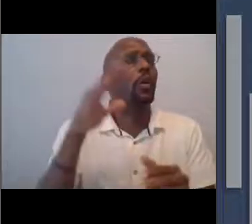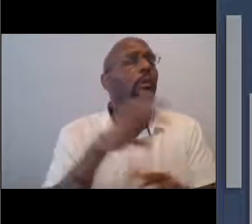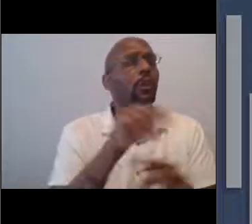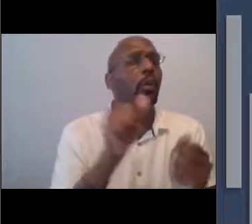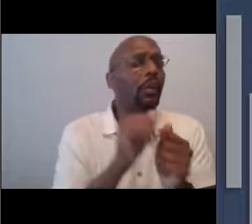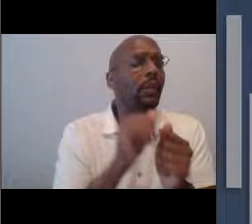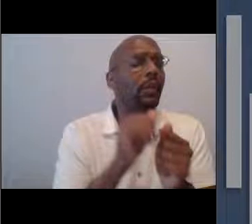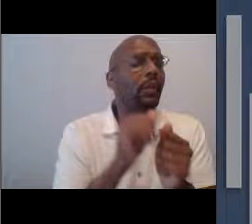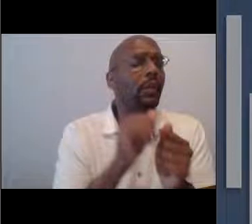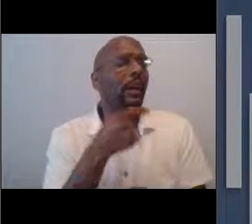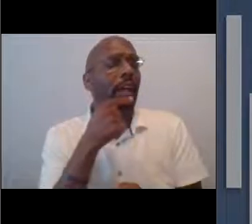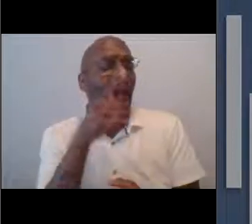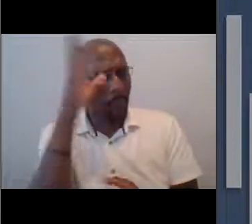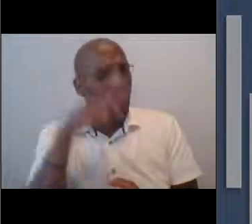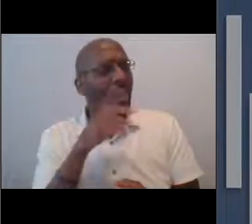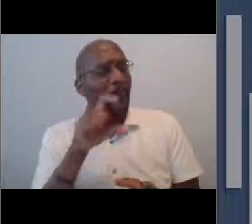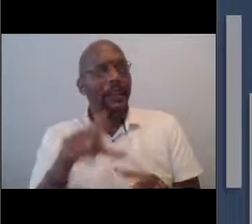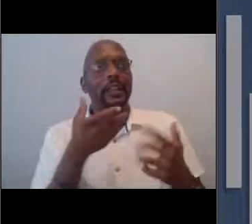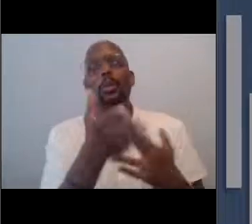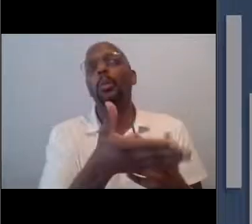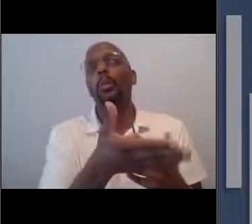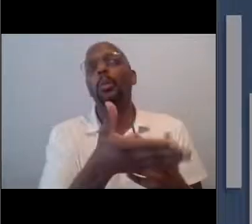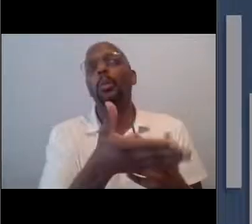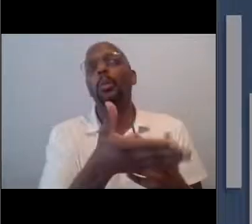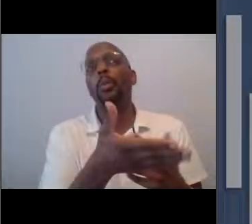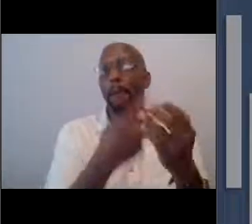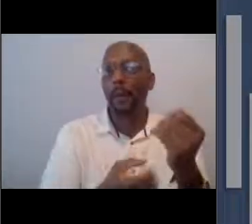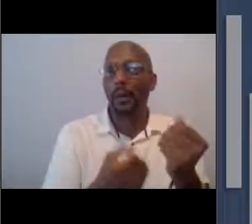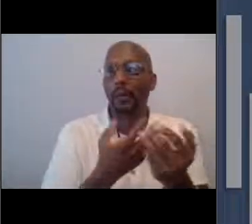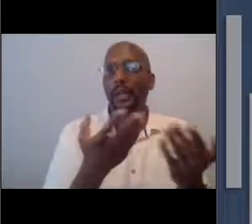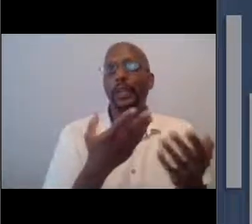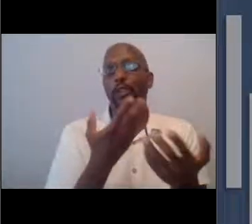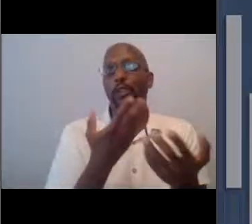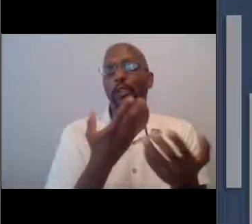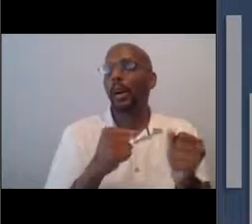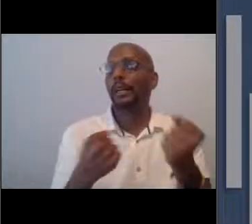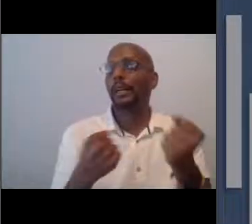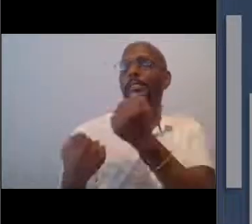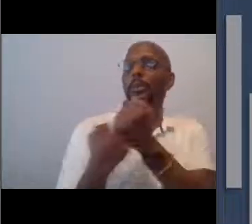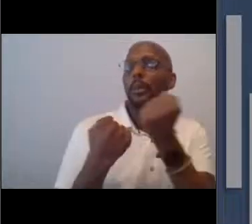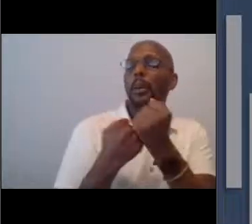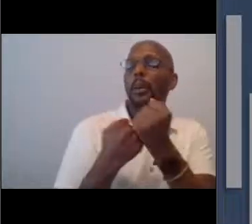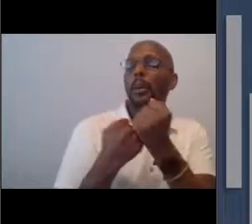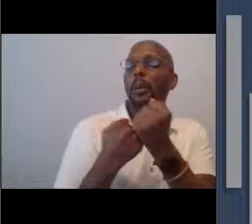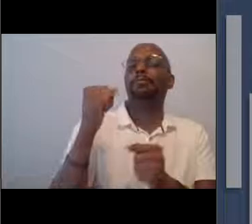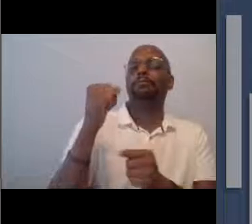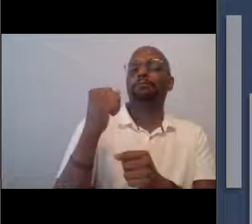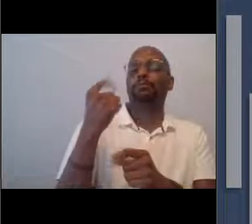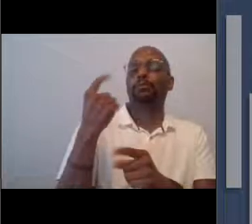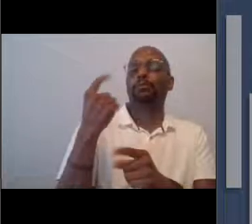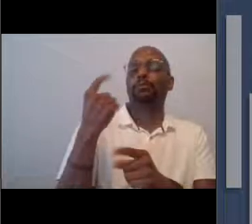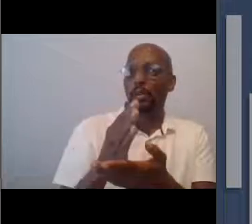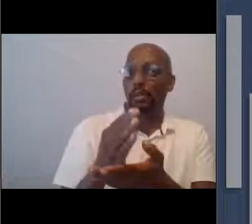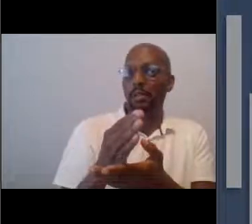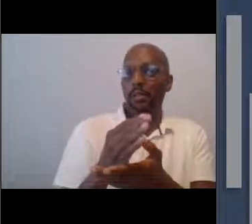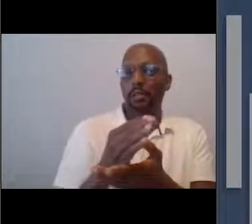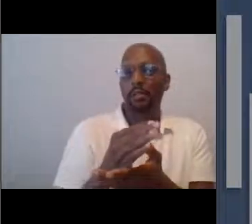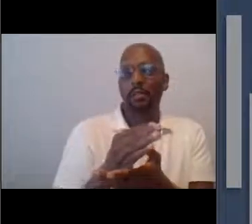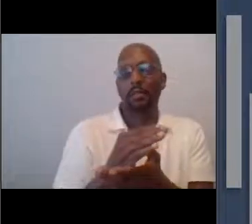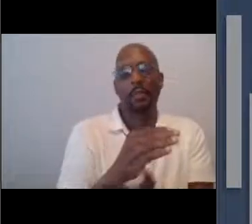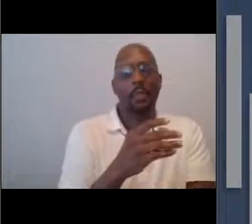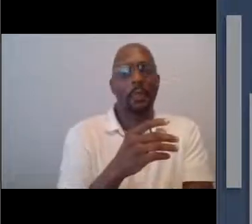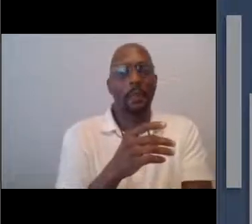to live through the multiple efforts to erode my civil liberties, such as through Propositions 8 and 22.